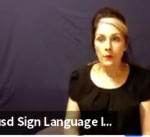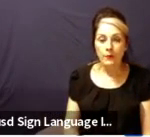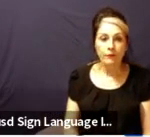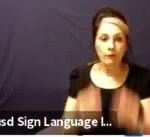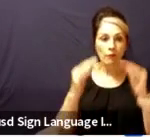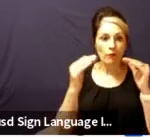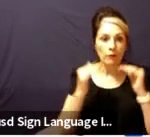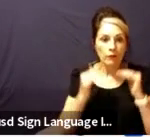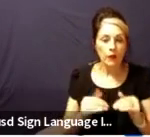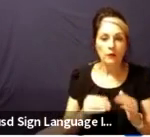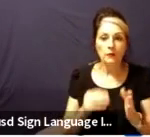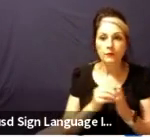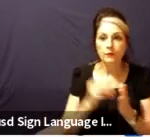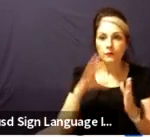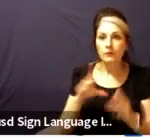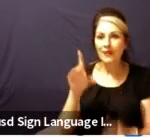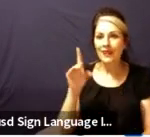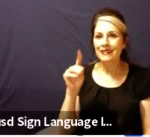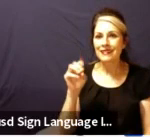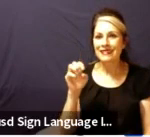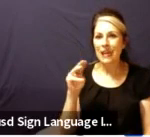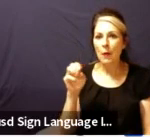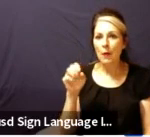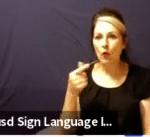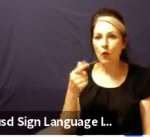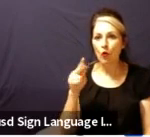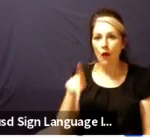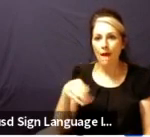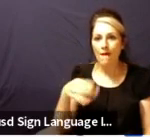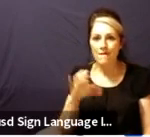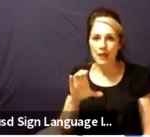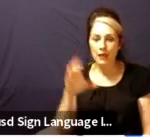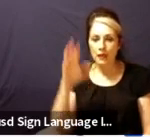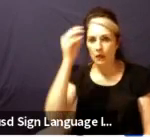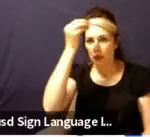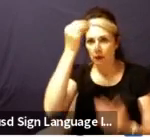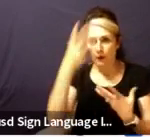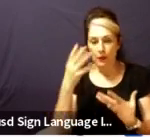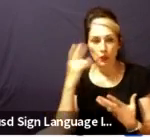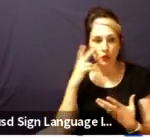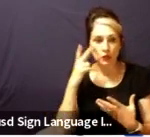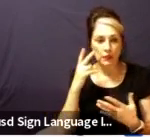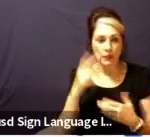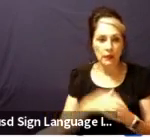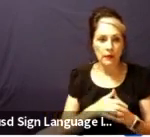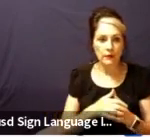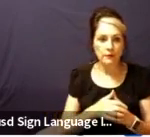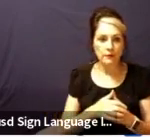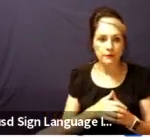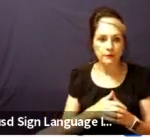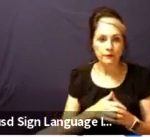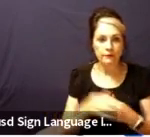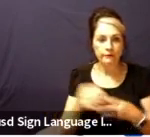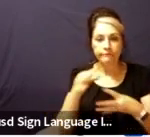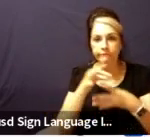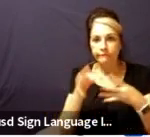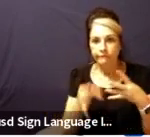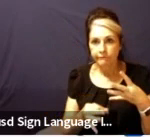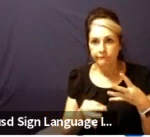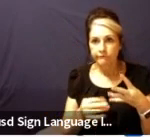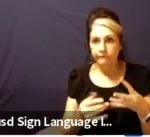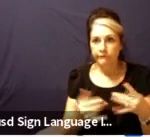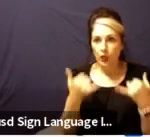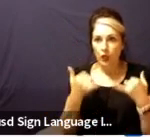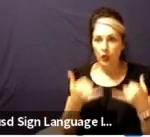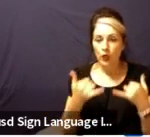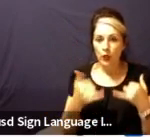Next is the student demographic information. As you can see here, you have options to update your mailing address,